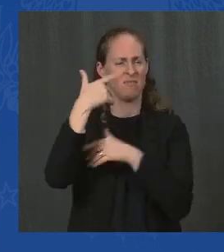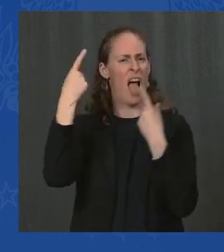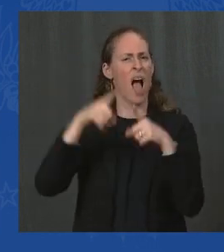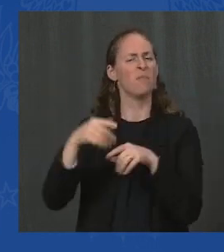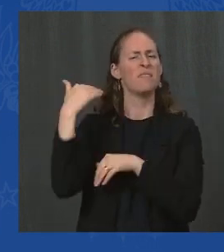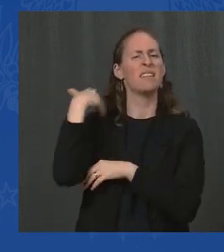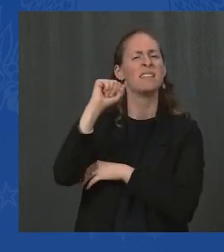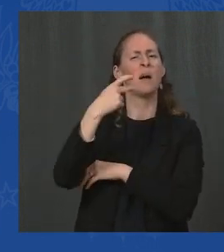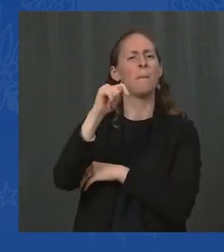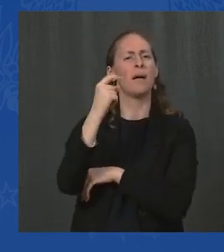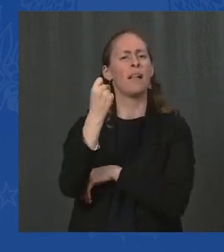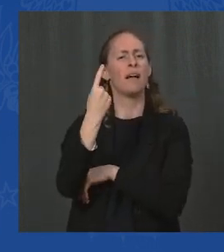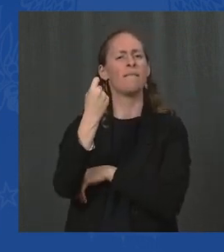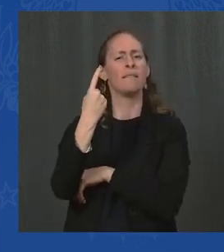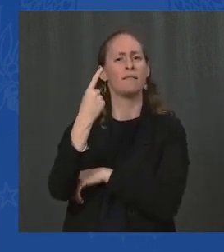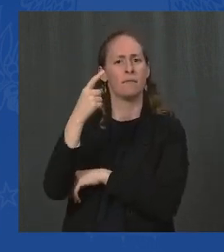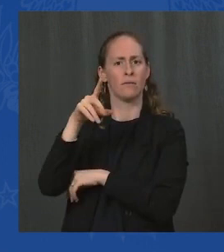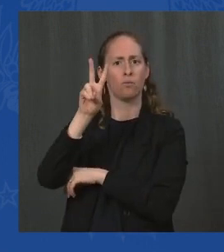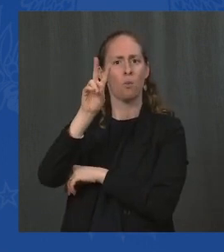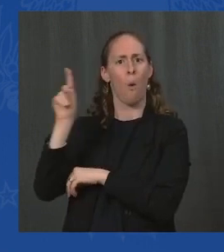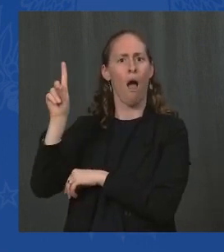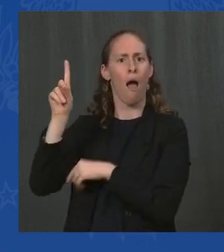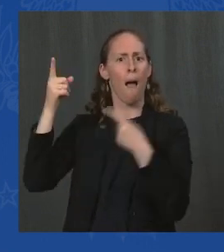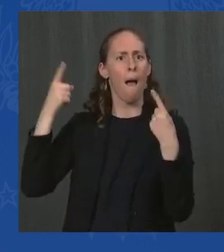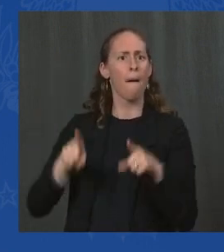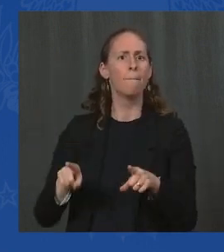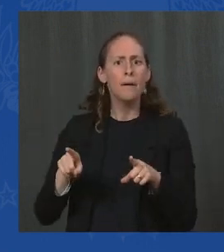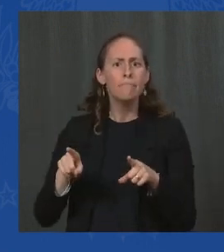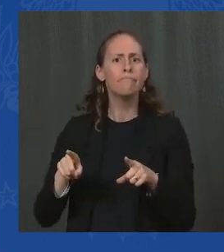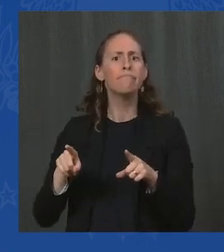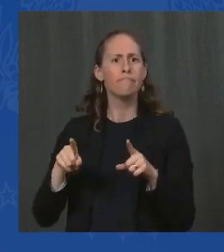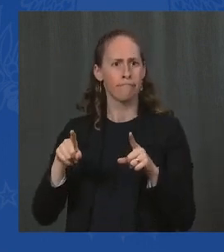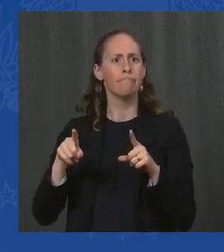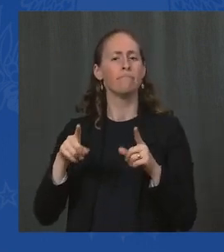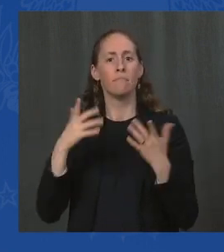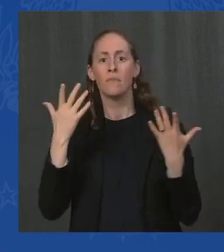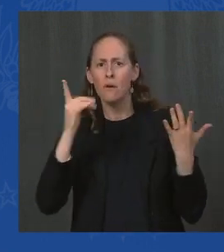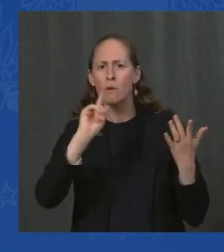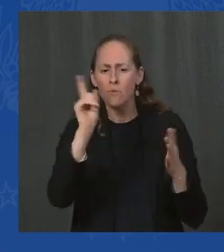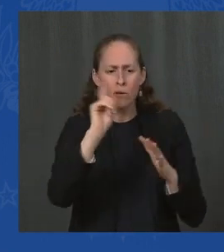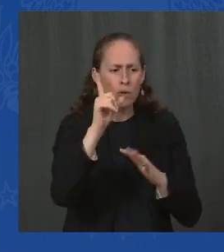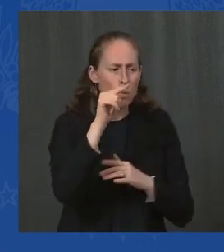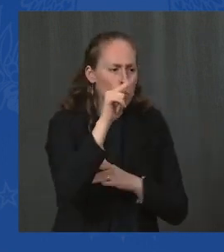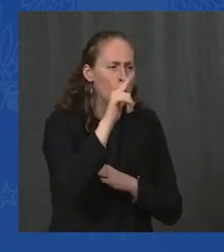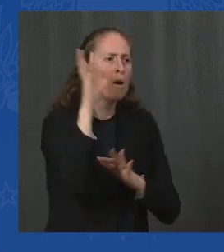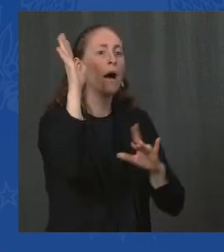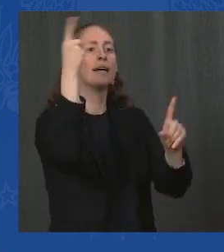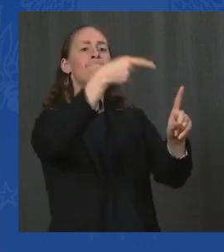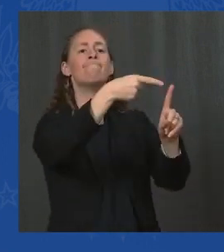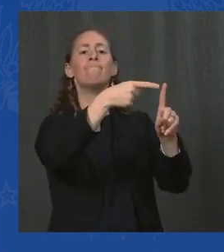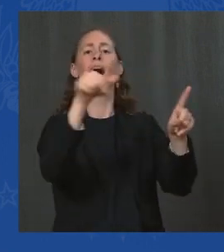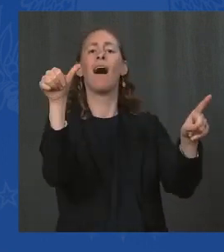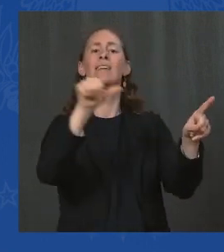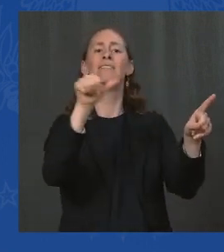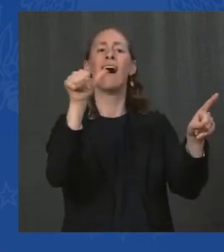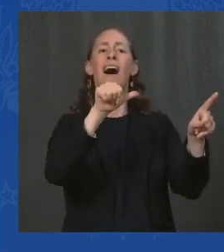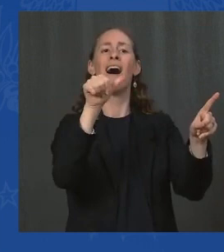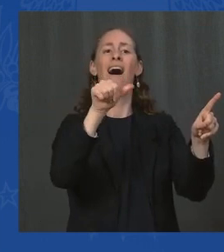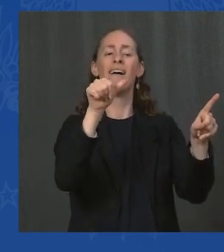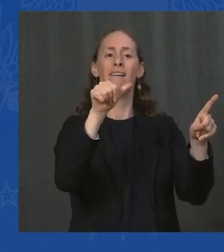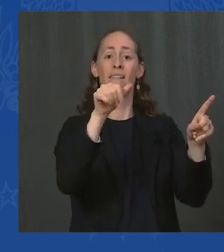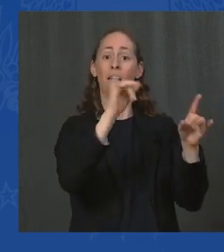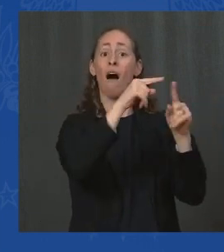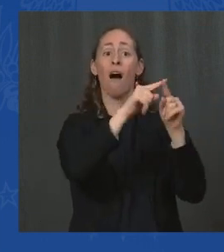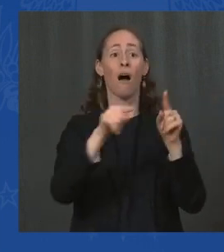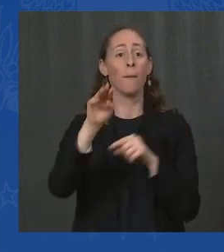And they were based in Afghanistan. We delivered justice to bin Laden on May 2nd,